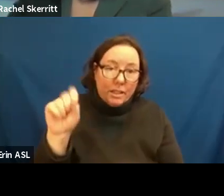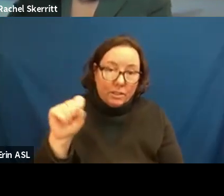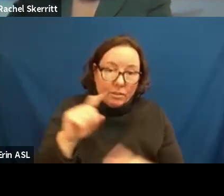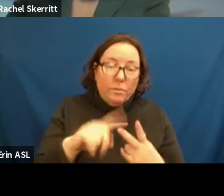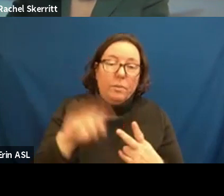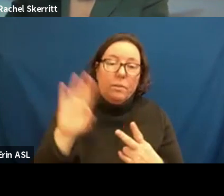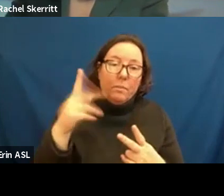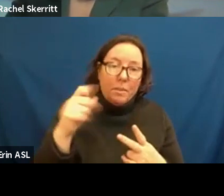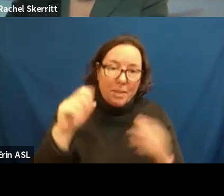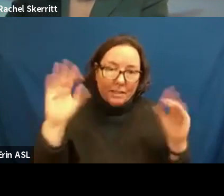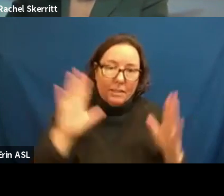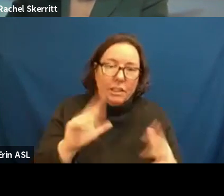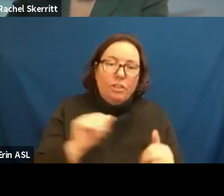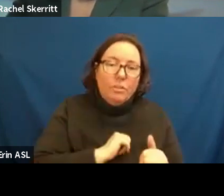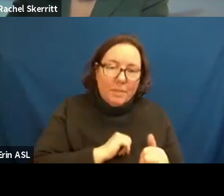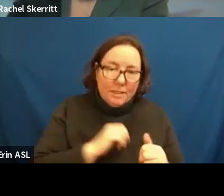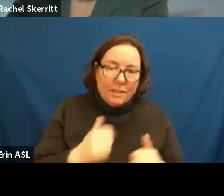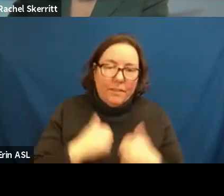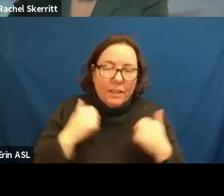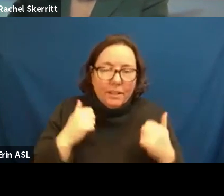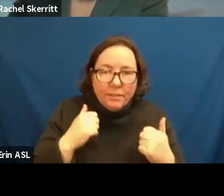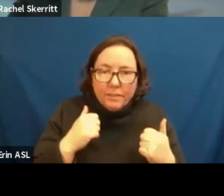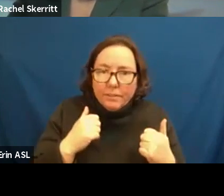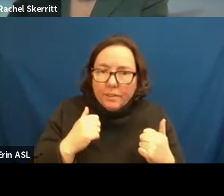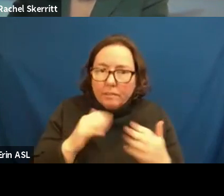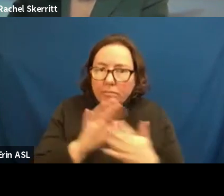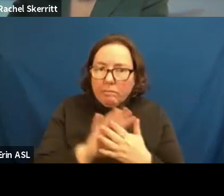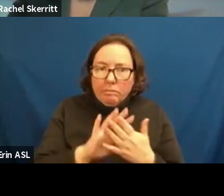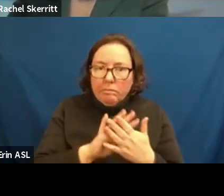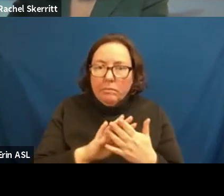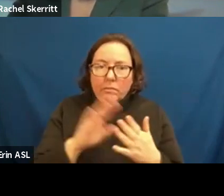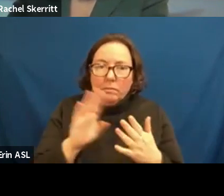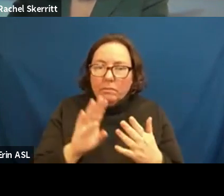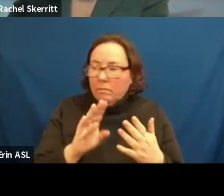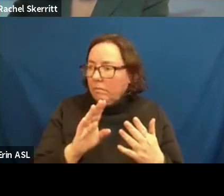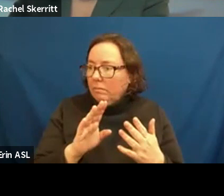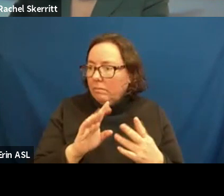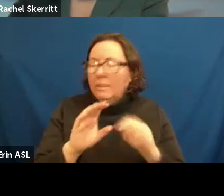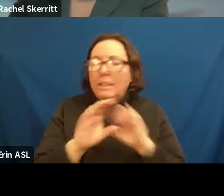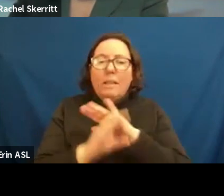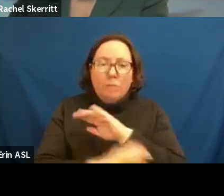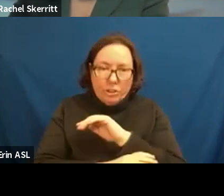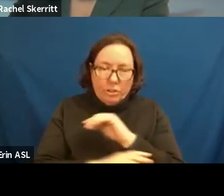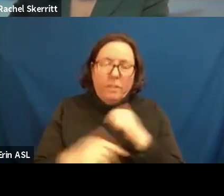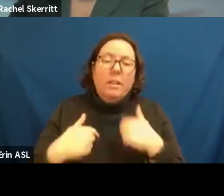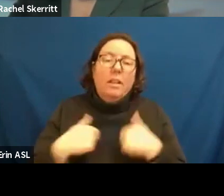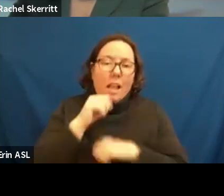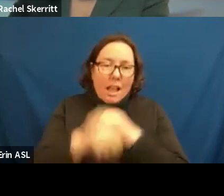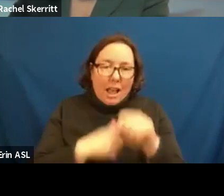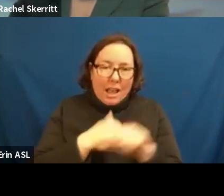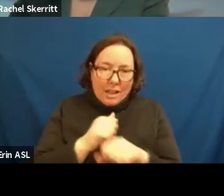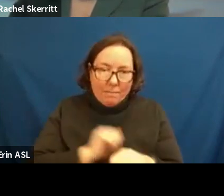BPS educator and I live in Cambridge. As an alum of Boston Latin School and as an educator in a